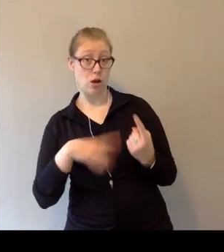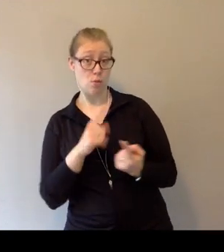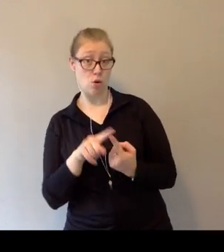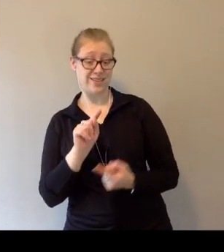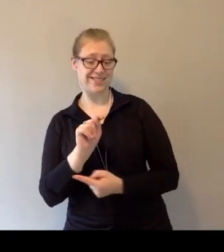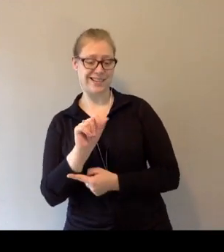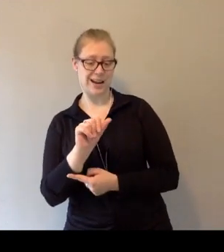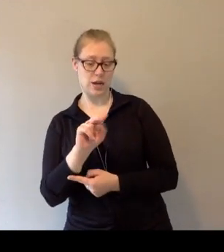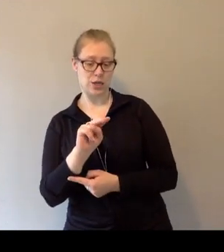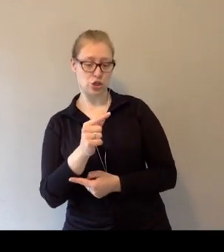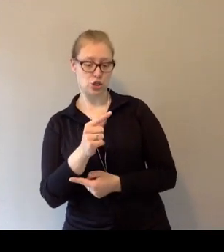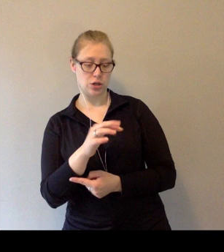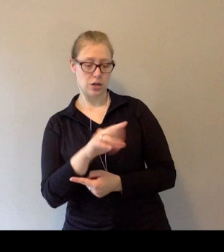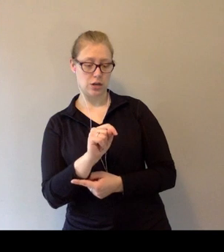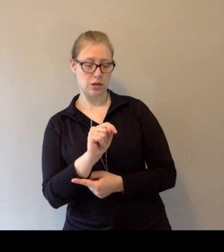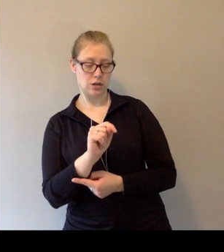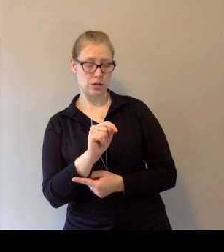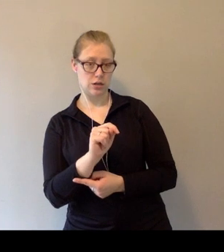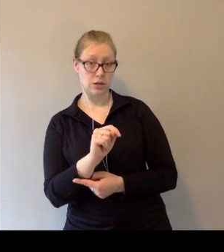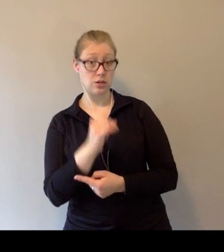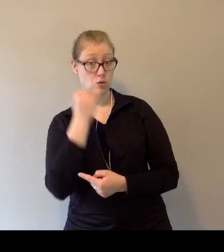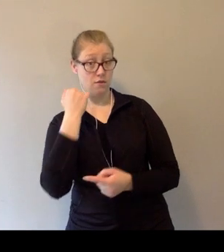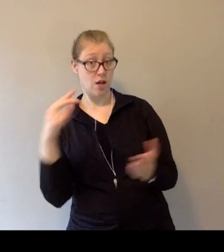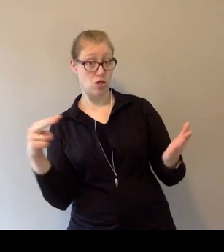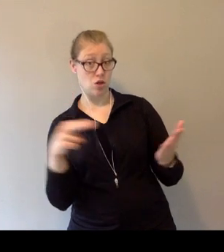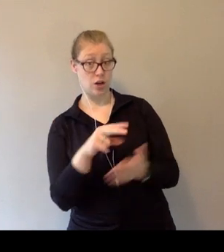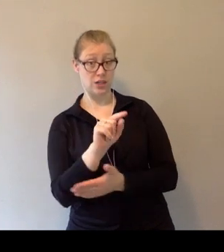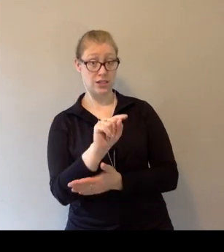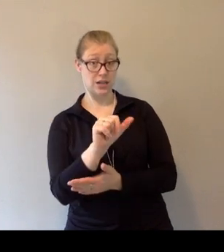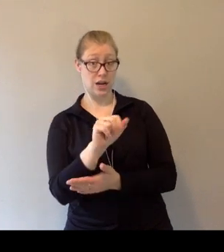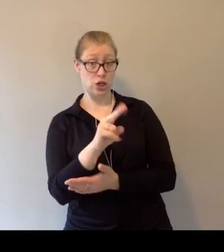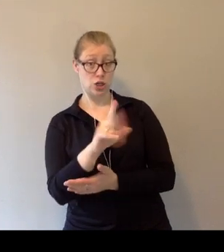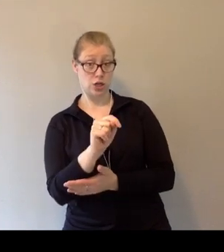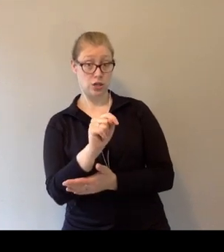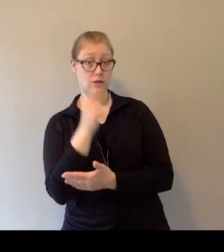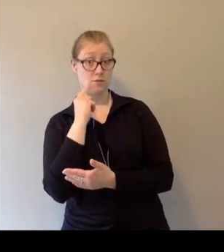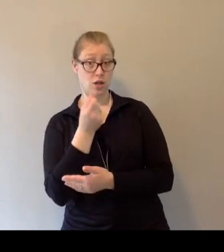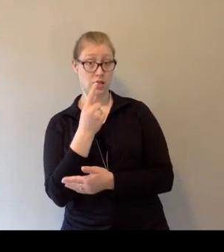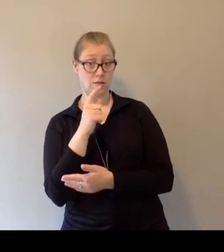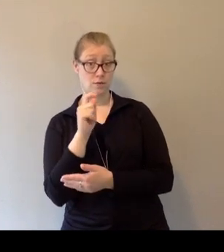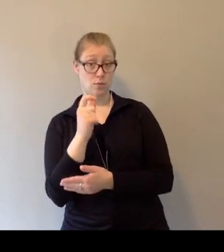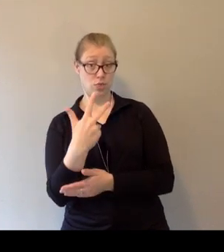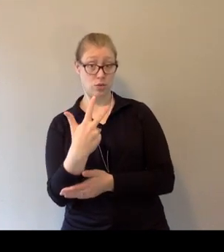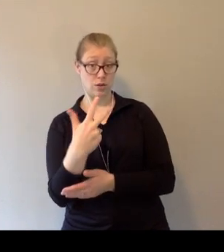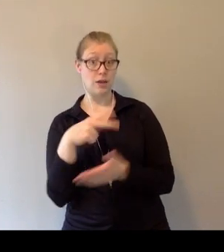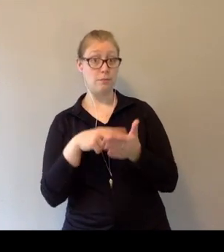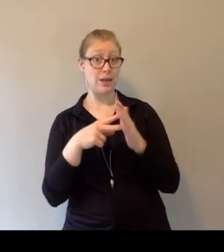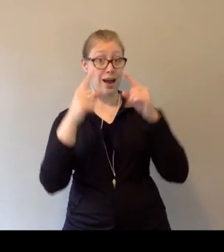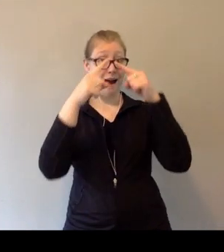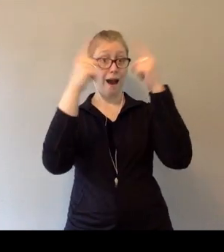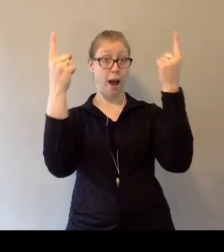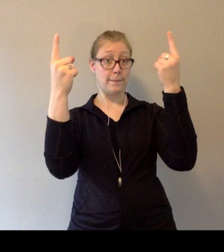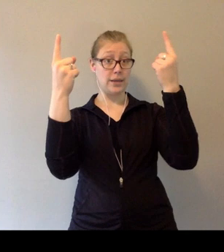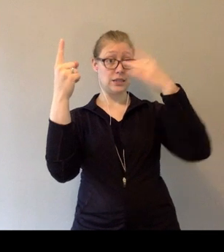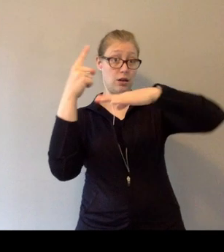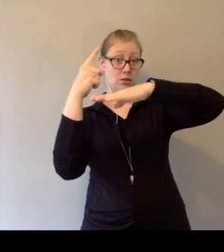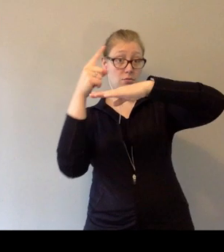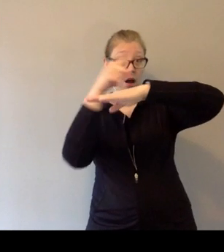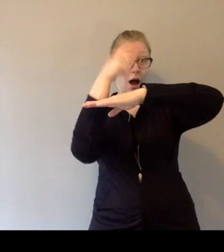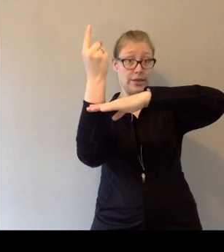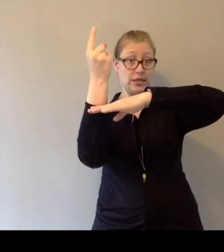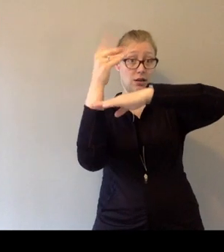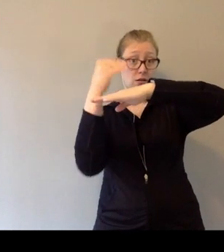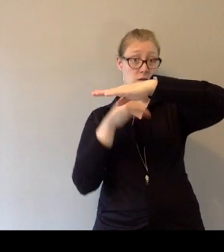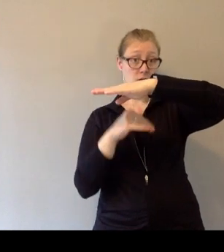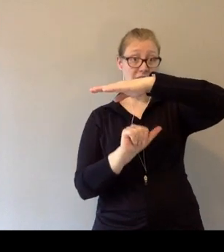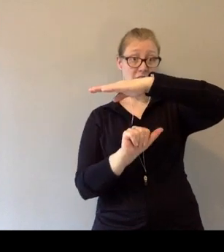of 11.3 degrees, that's opposite over adjacent. So the opposite side is 1. The